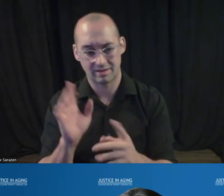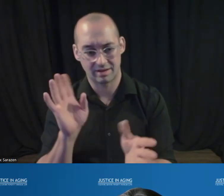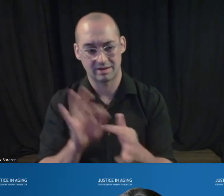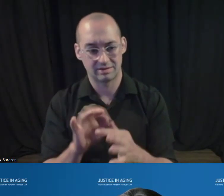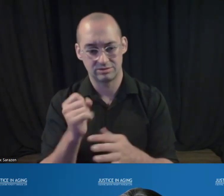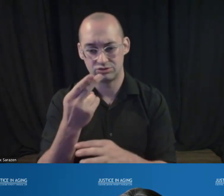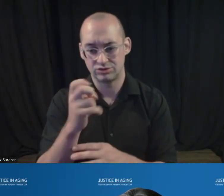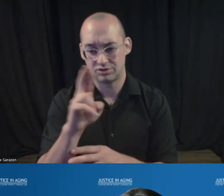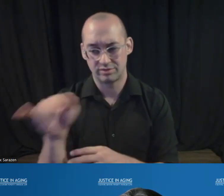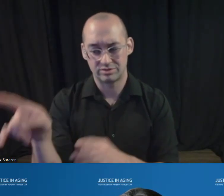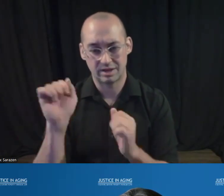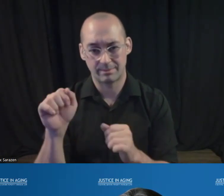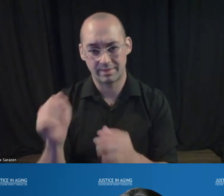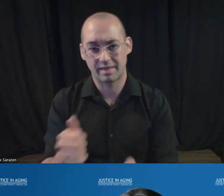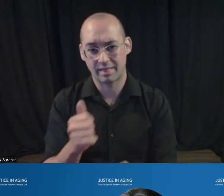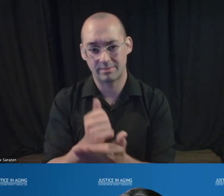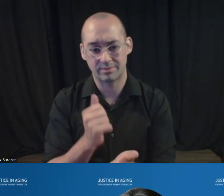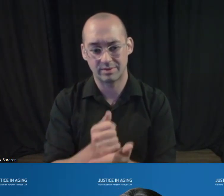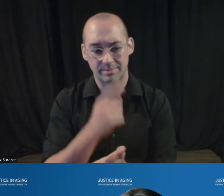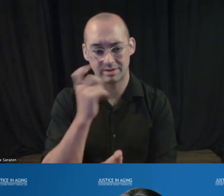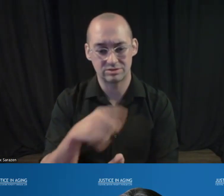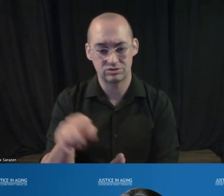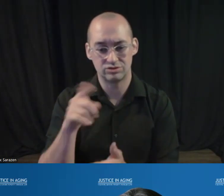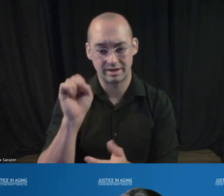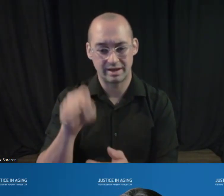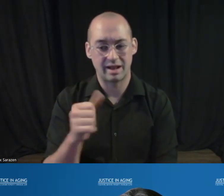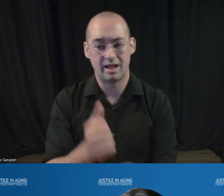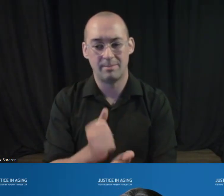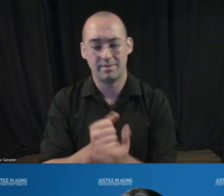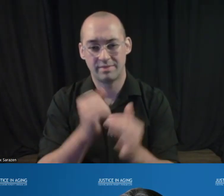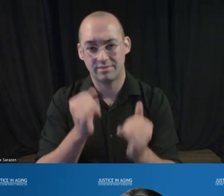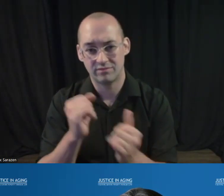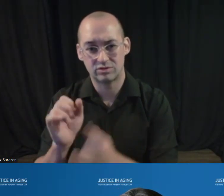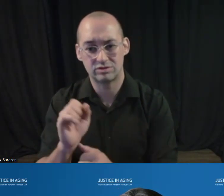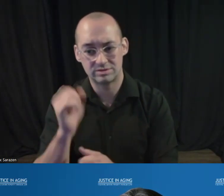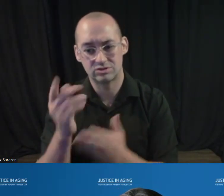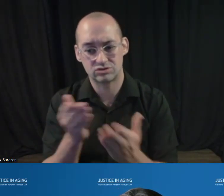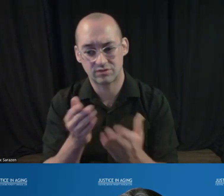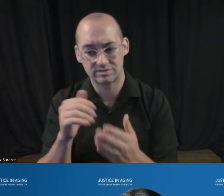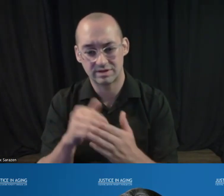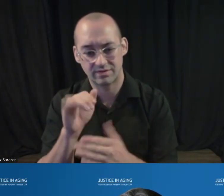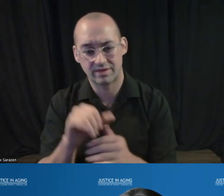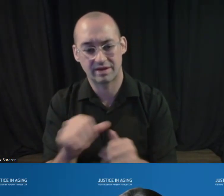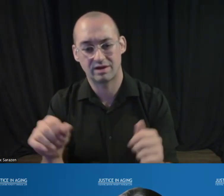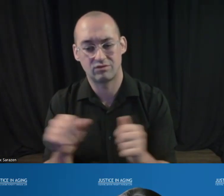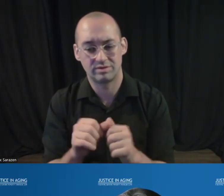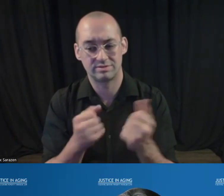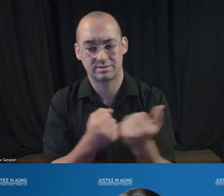was able to help, because she was able to help the individual understand the services in that area through the support